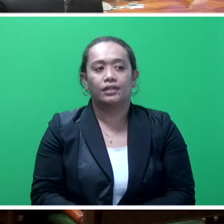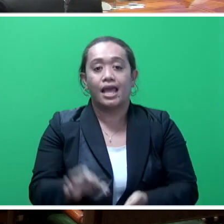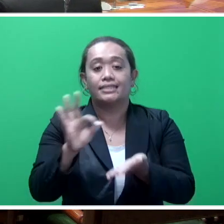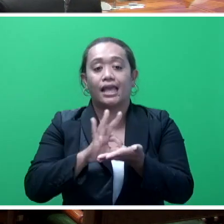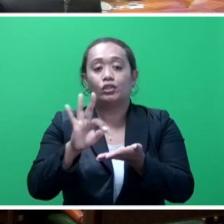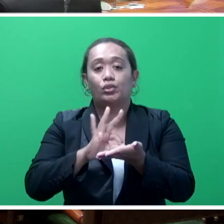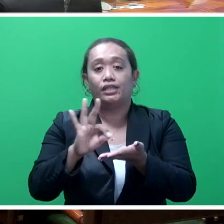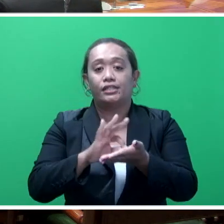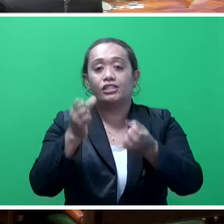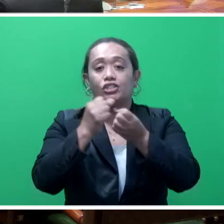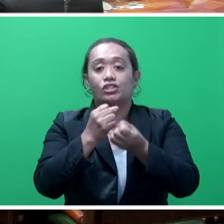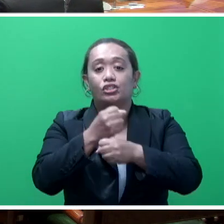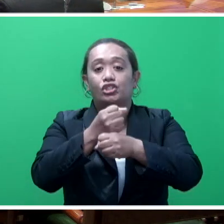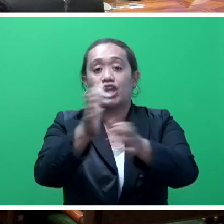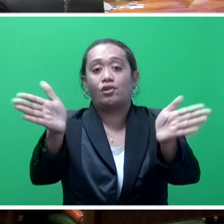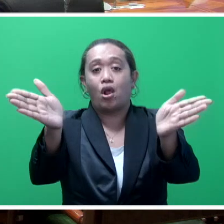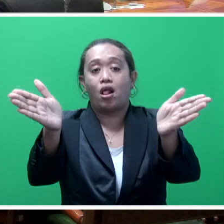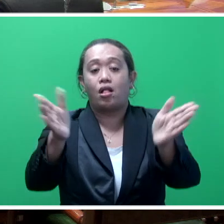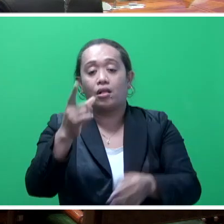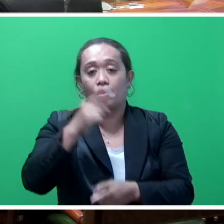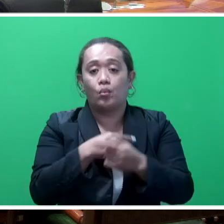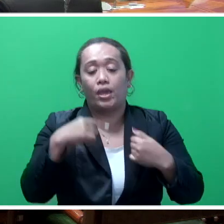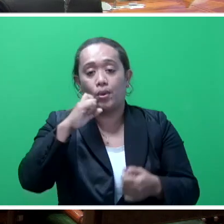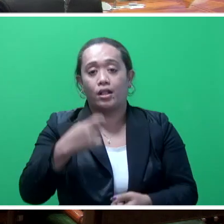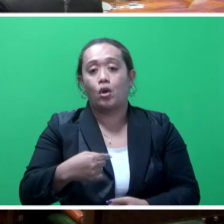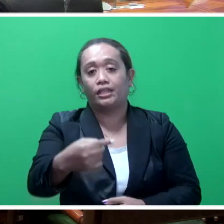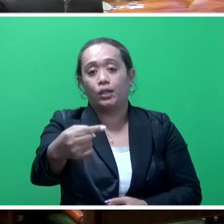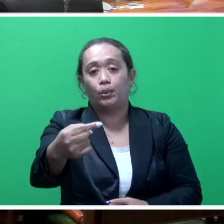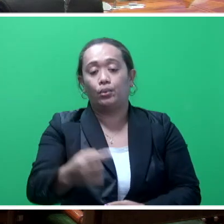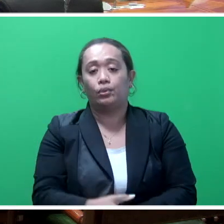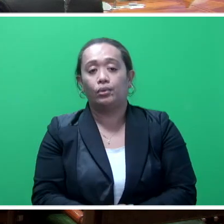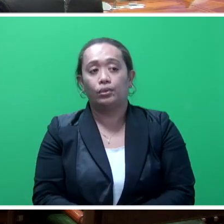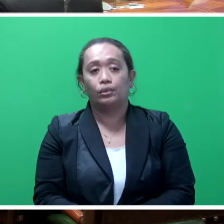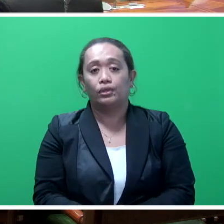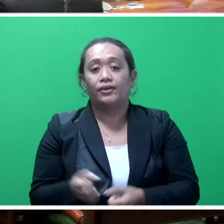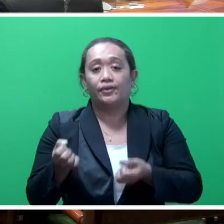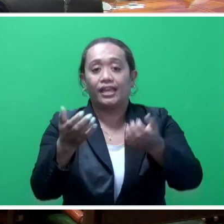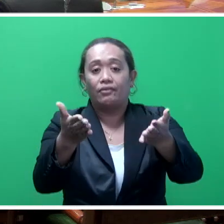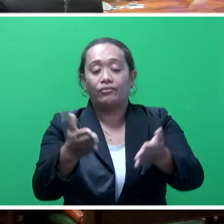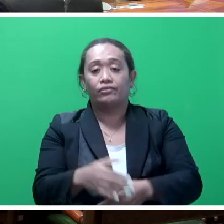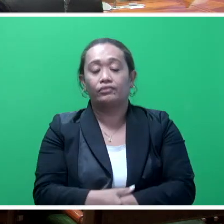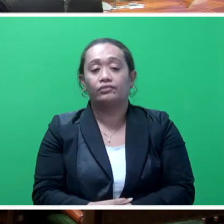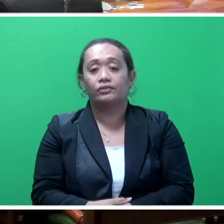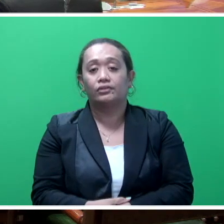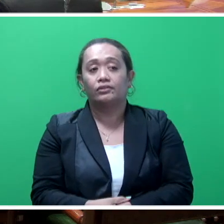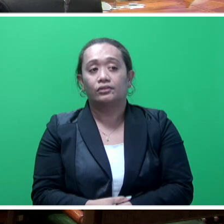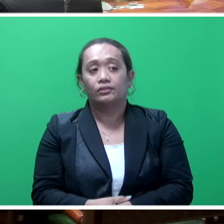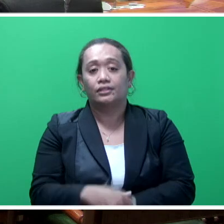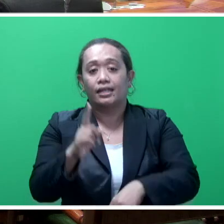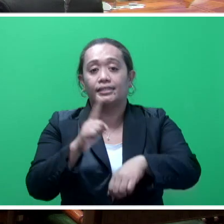we will continue, and I give the floor